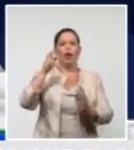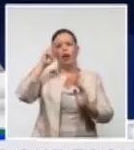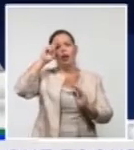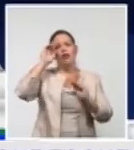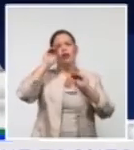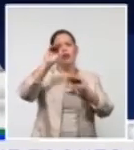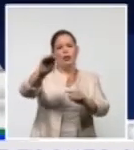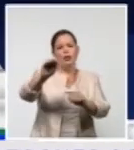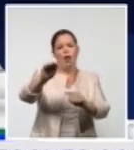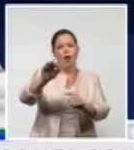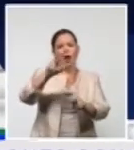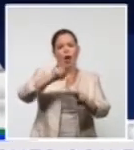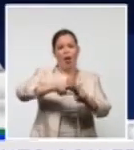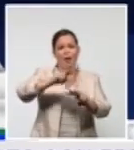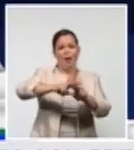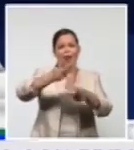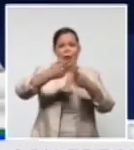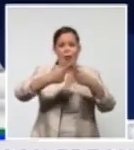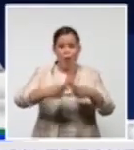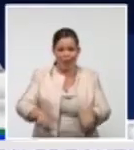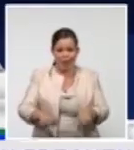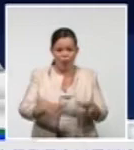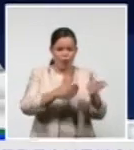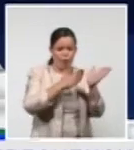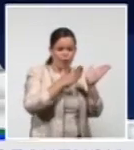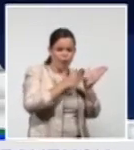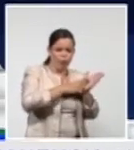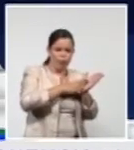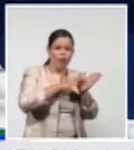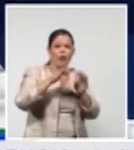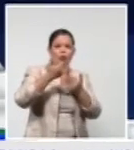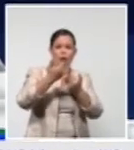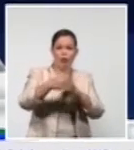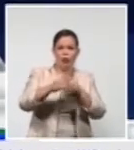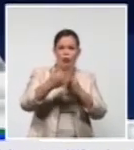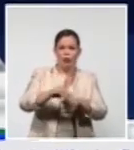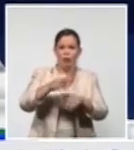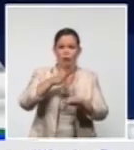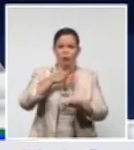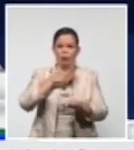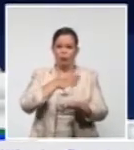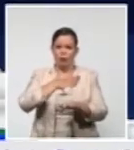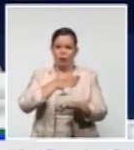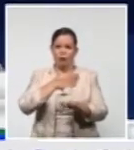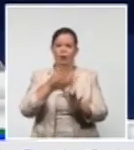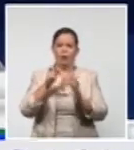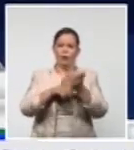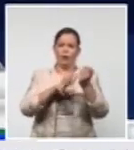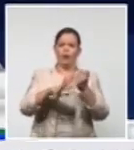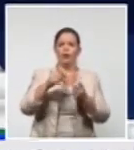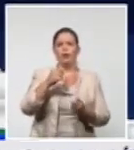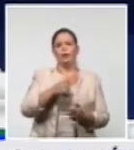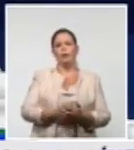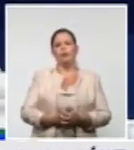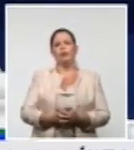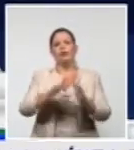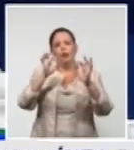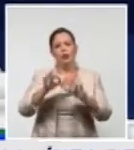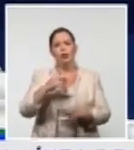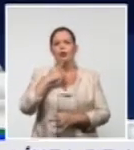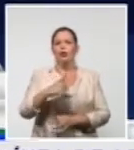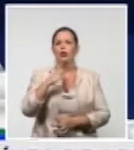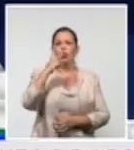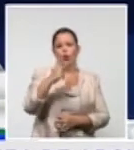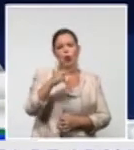Artemisa, 1 is from Mayabeque, 2 are from Matanzas, 4 are from Villa